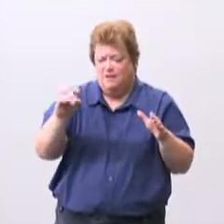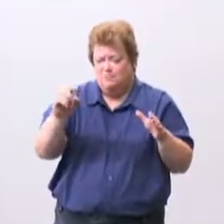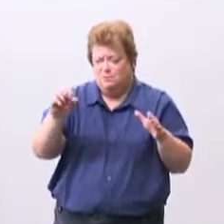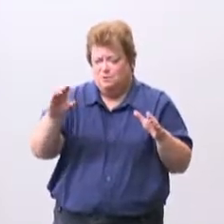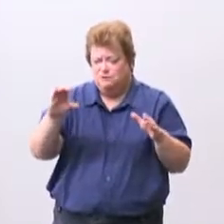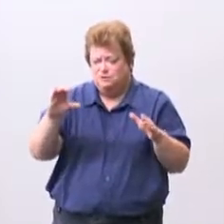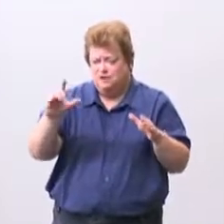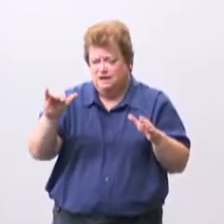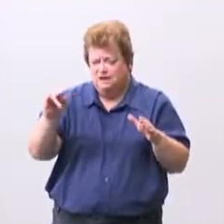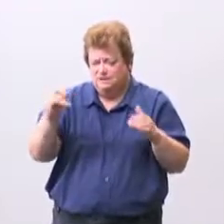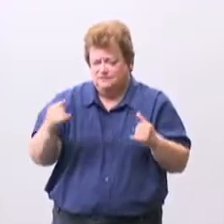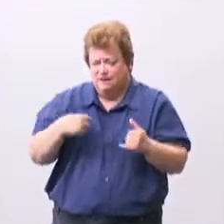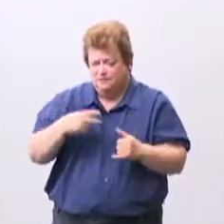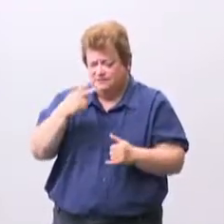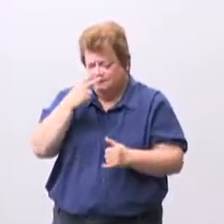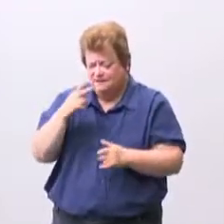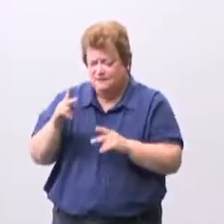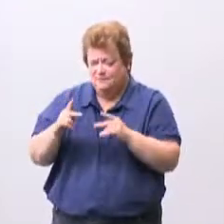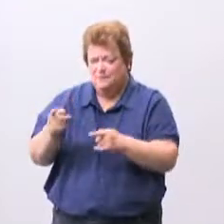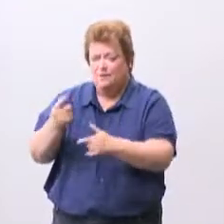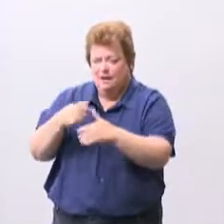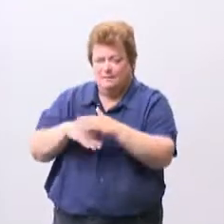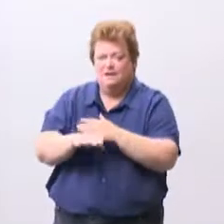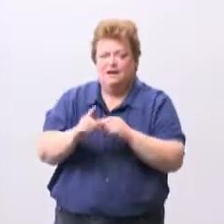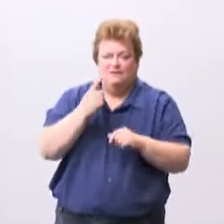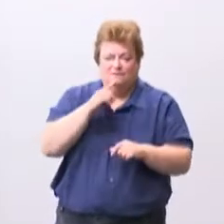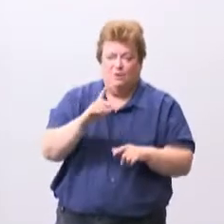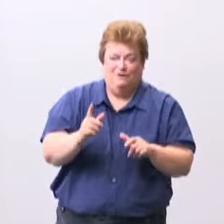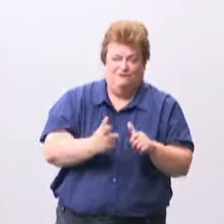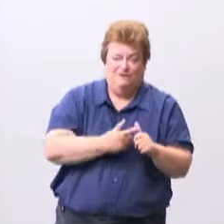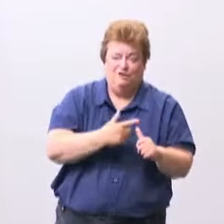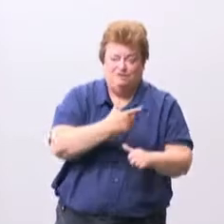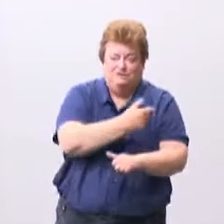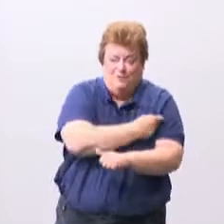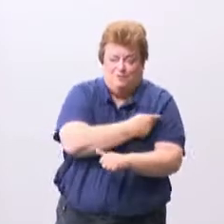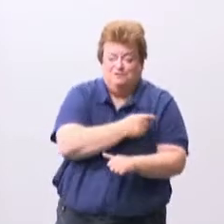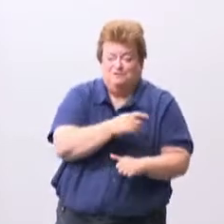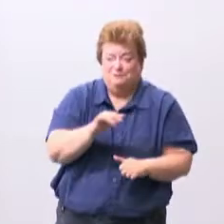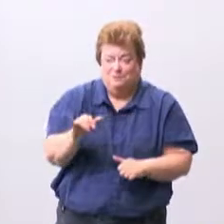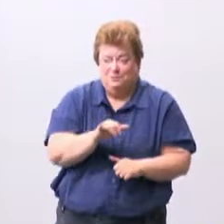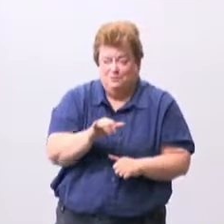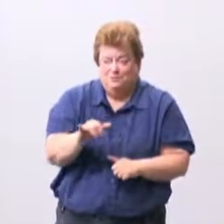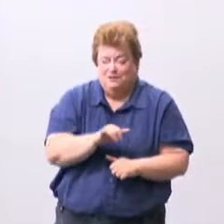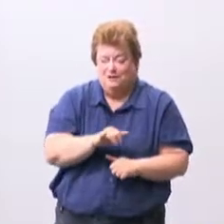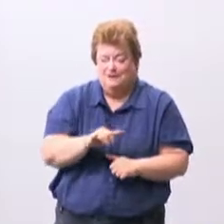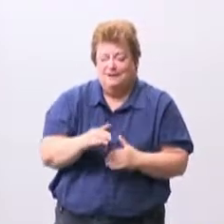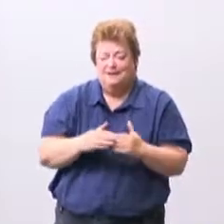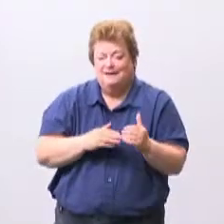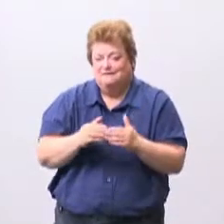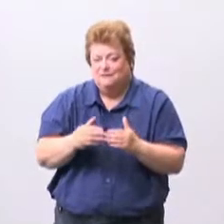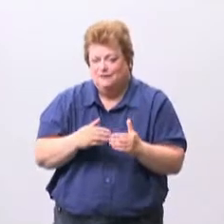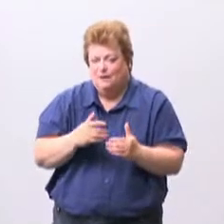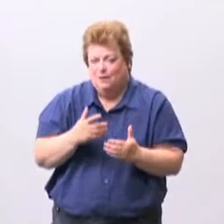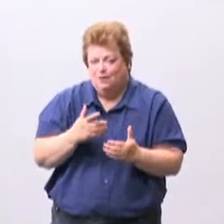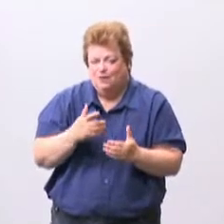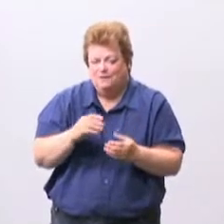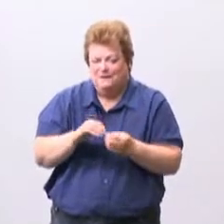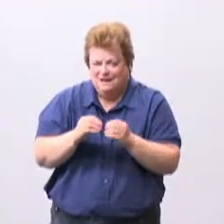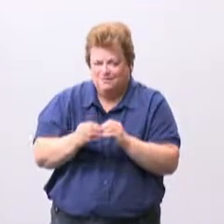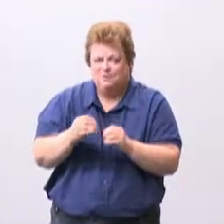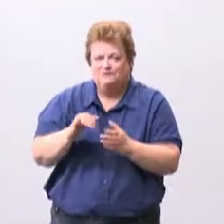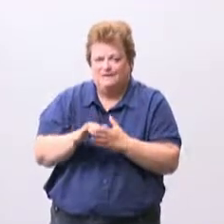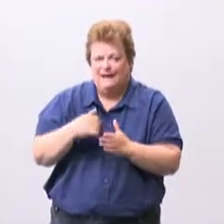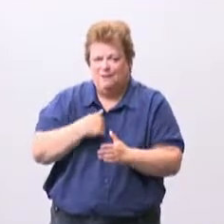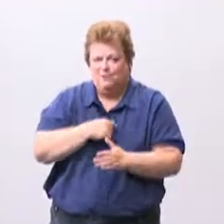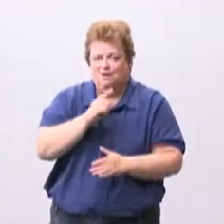actually seen people come in for their first dose, which is really encouraging, even though we're not at the numbers we still really want to be,